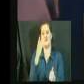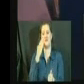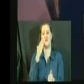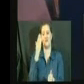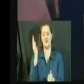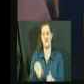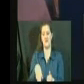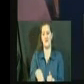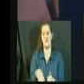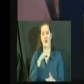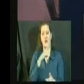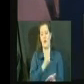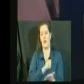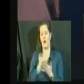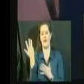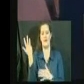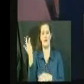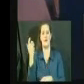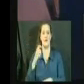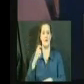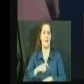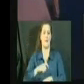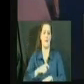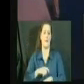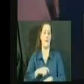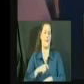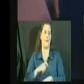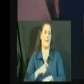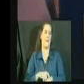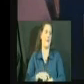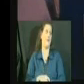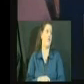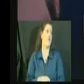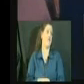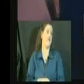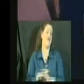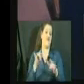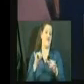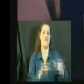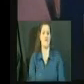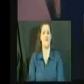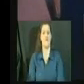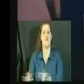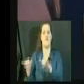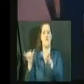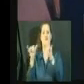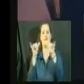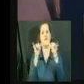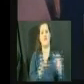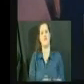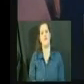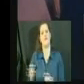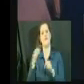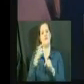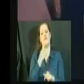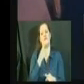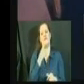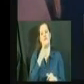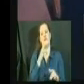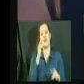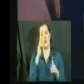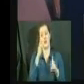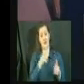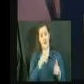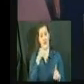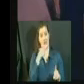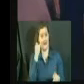they are a waste of time, and that was pretty consistent. When the people said that if you're going to have